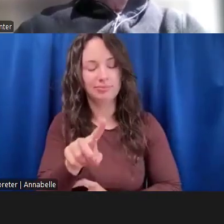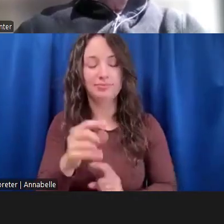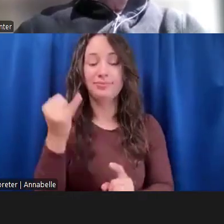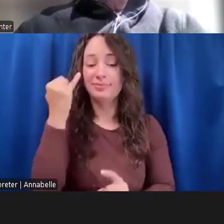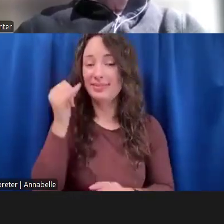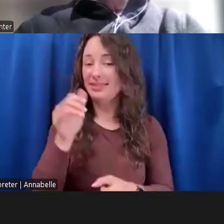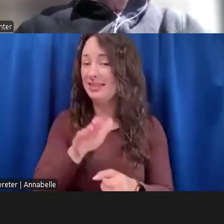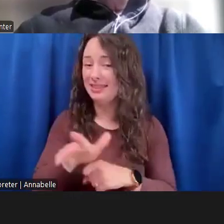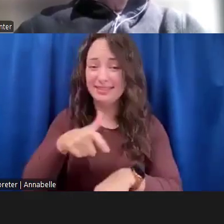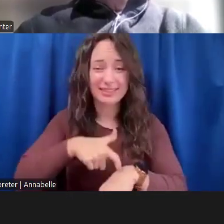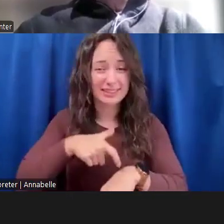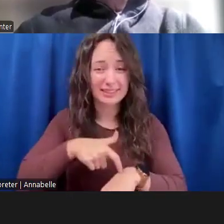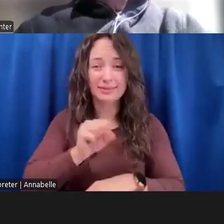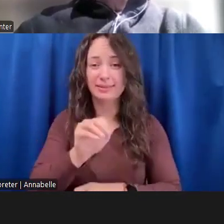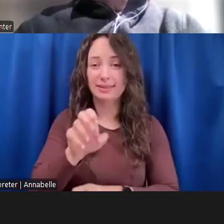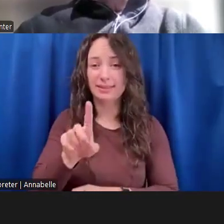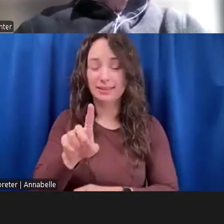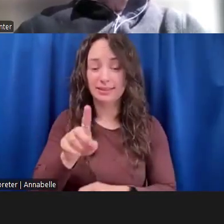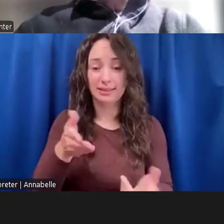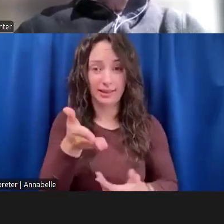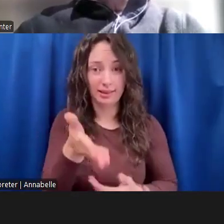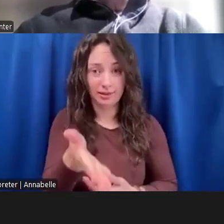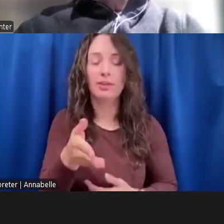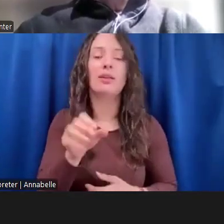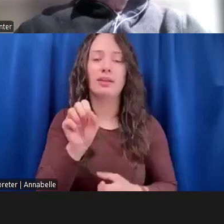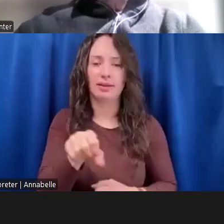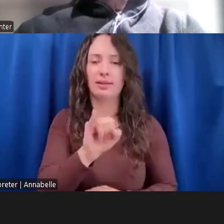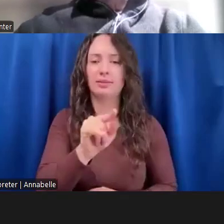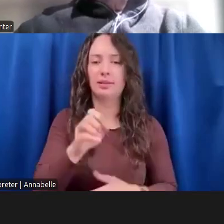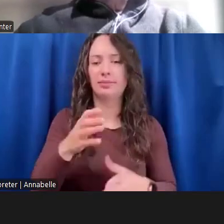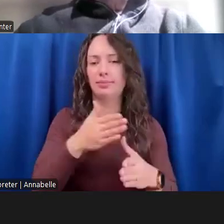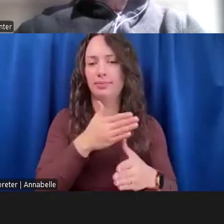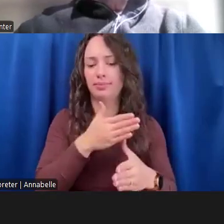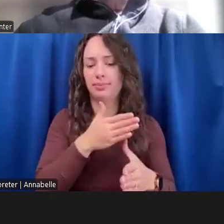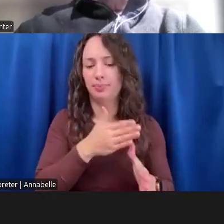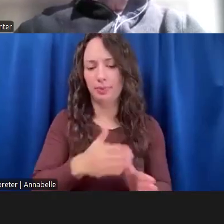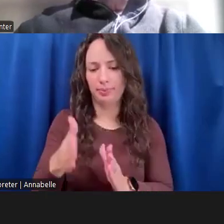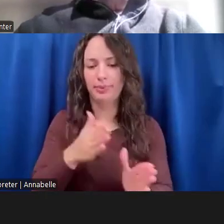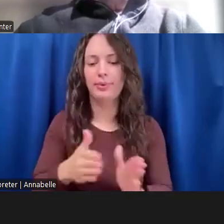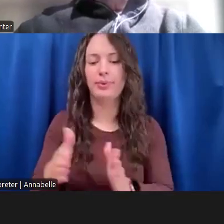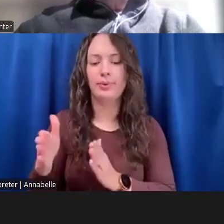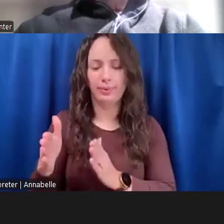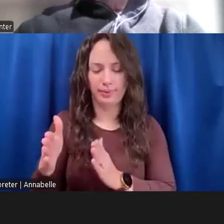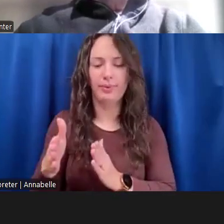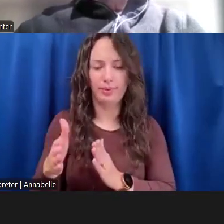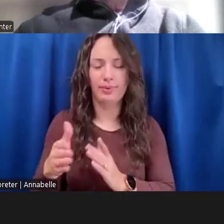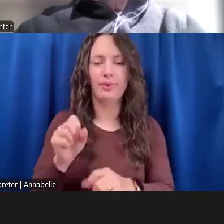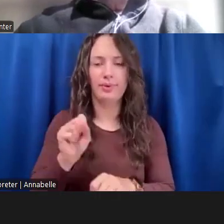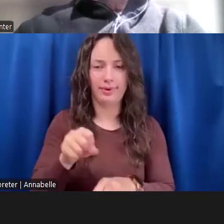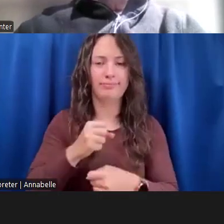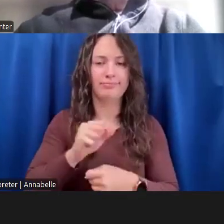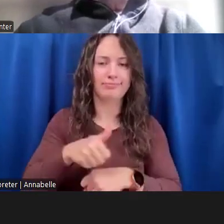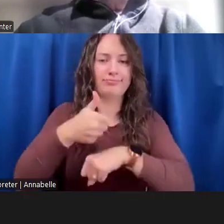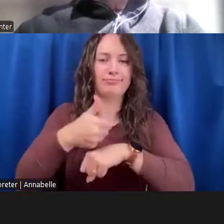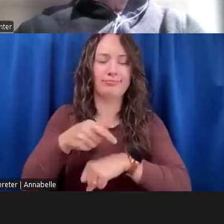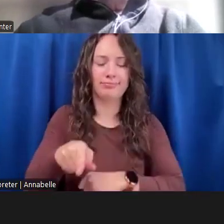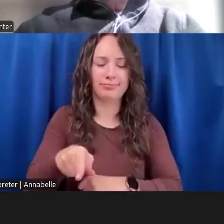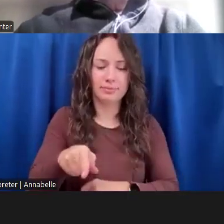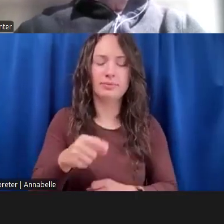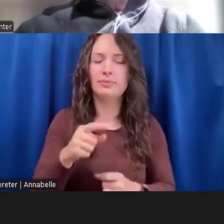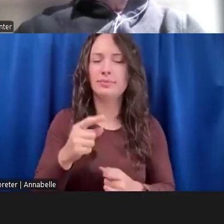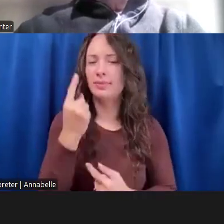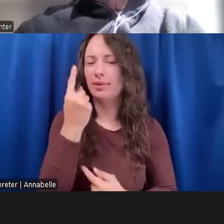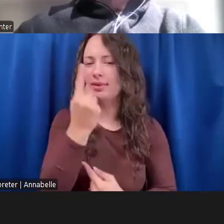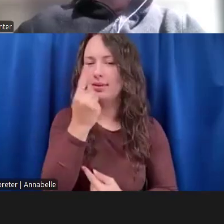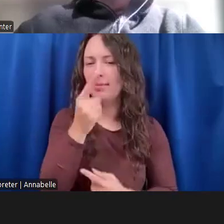seedbed be present, can you do other things via site prep to create it? And then, obviously context, thinking about your landscape, as Carrie's